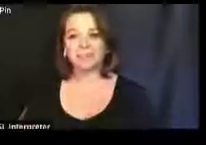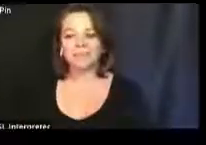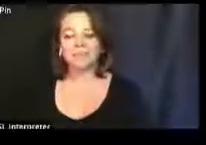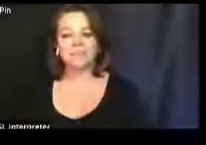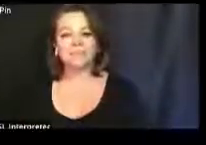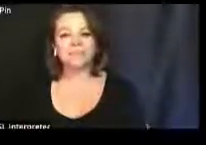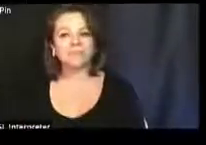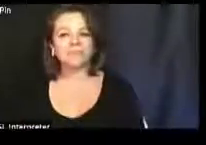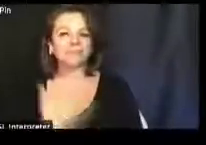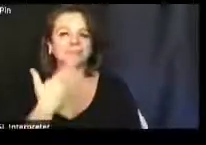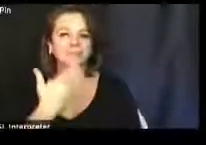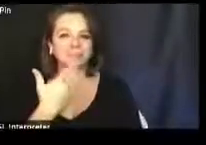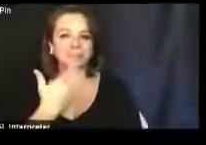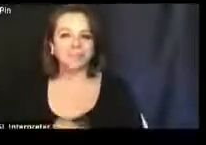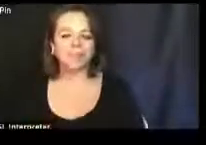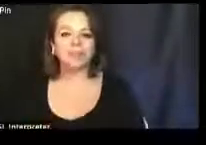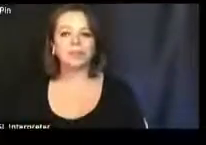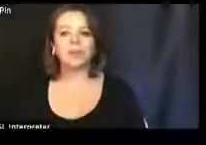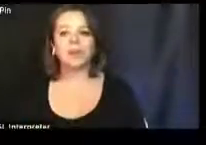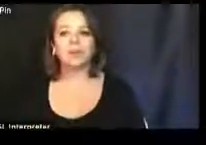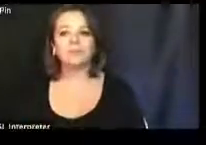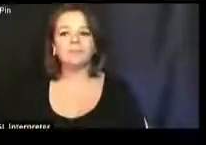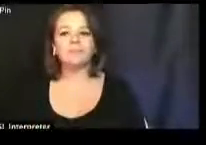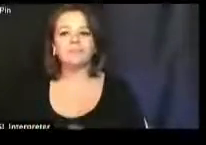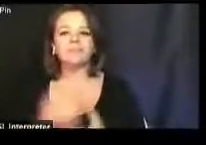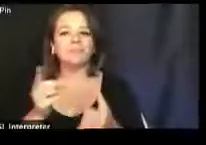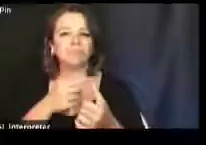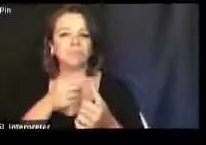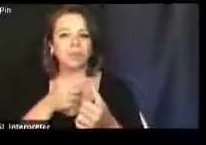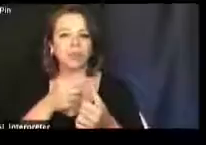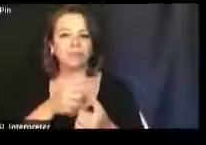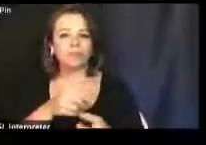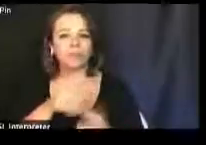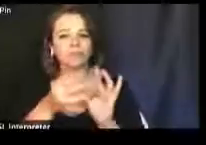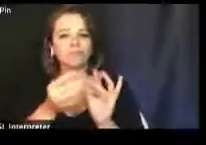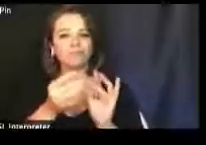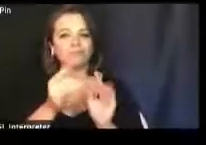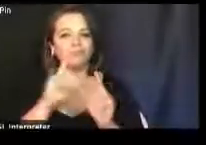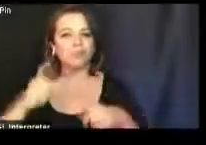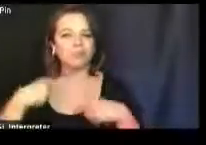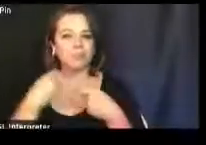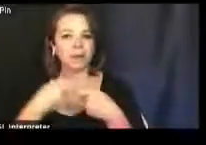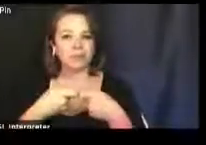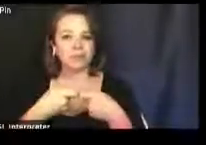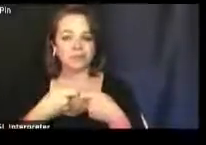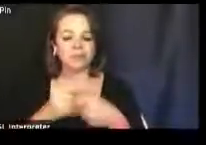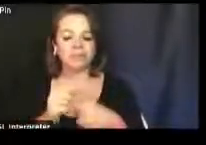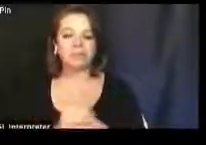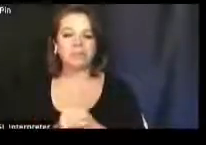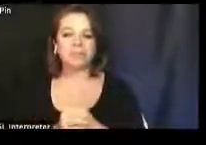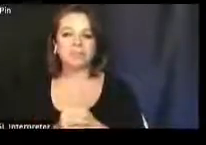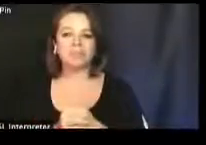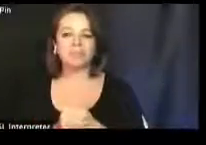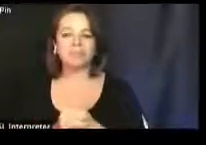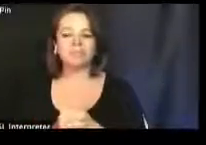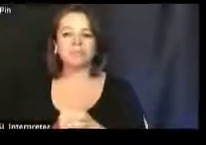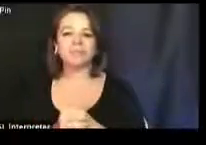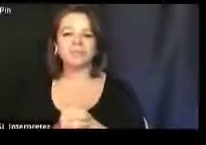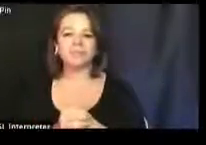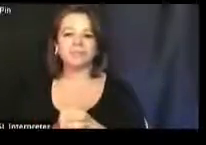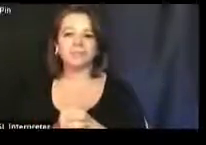Thank you, Chair. Saludos, Los Ángeles, especialmente a mi mami y mi papi.